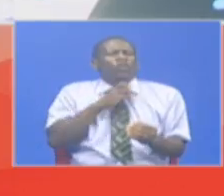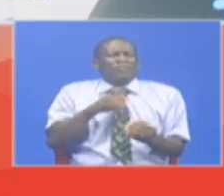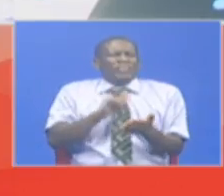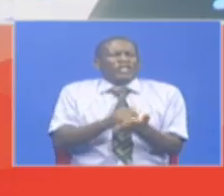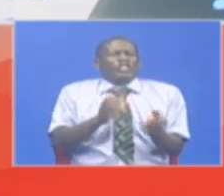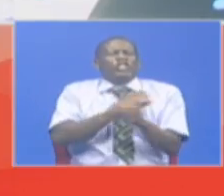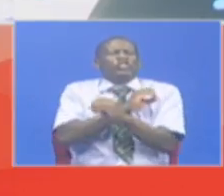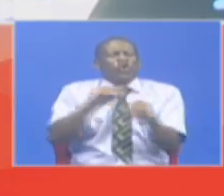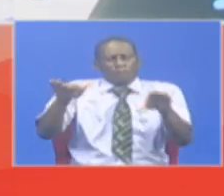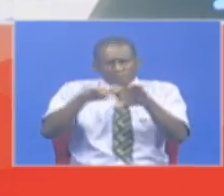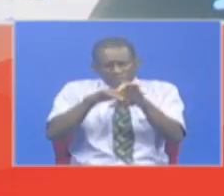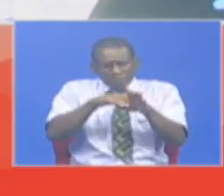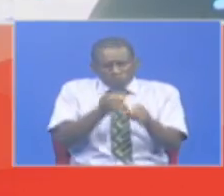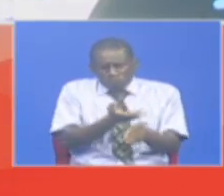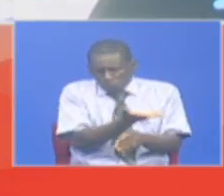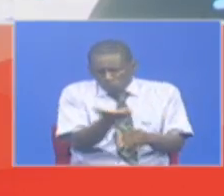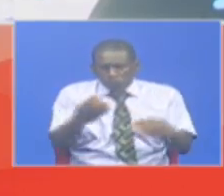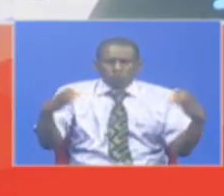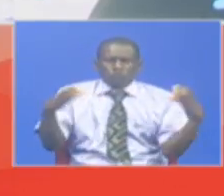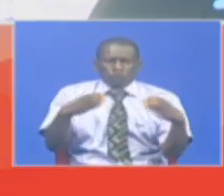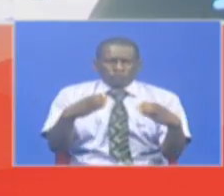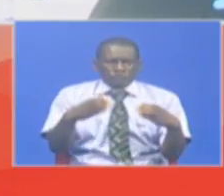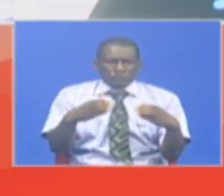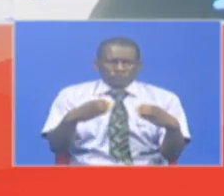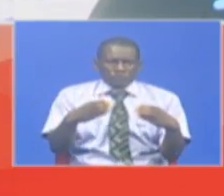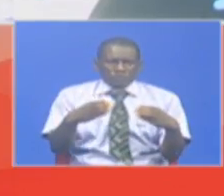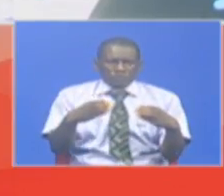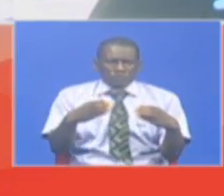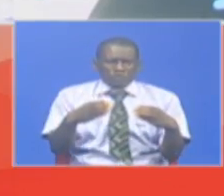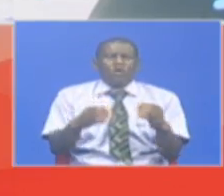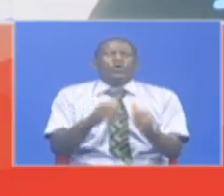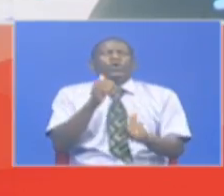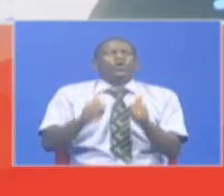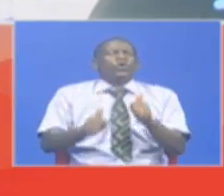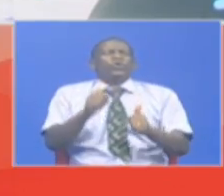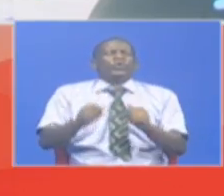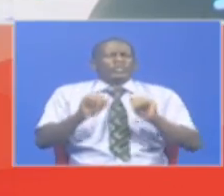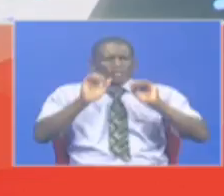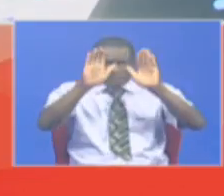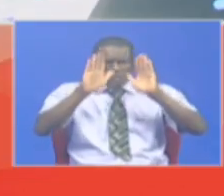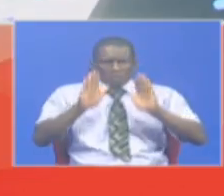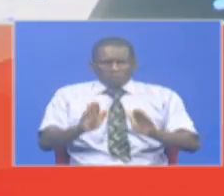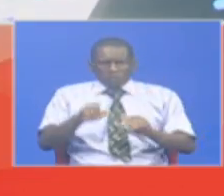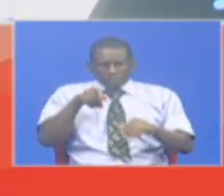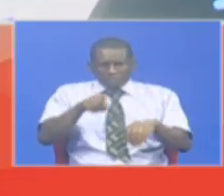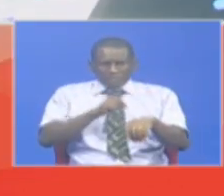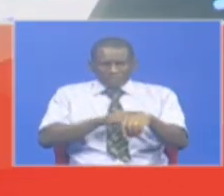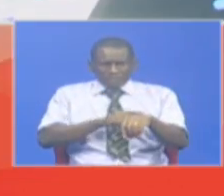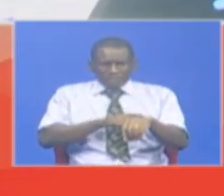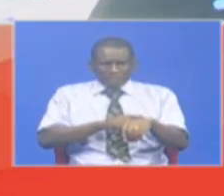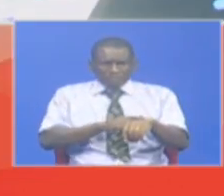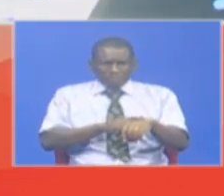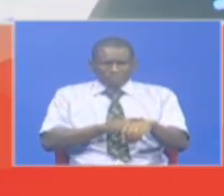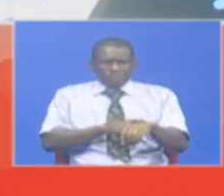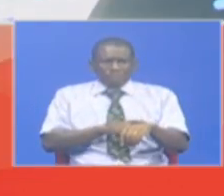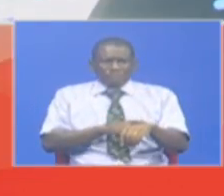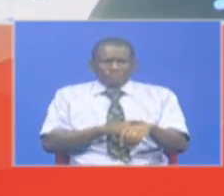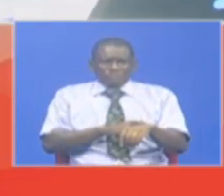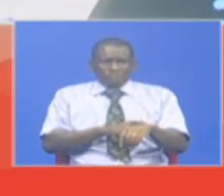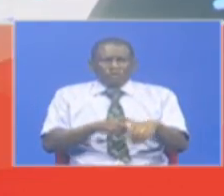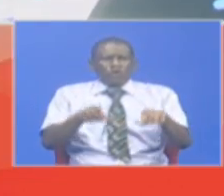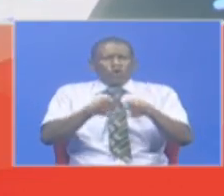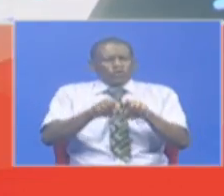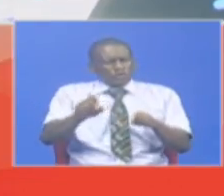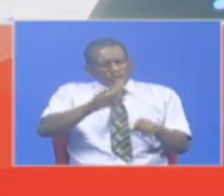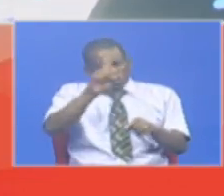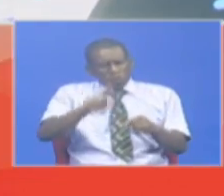participation of these groups, which is very critical at this particular time. And the question will